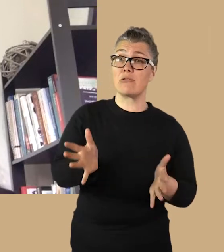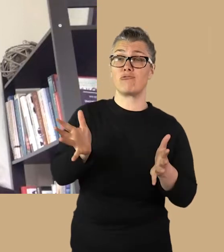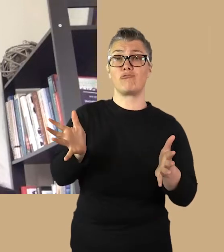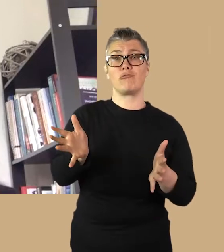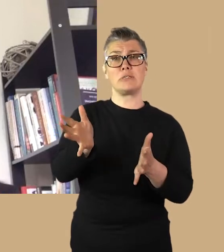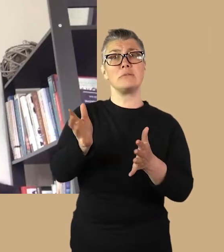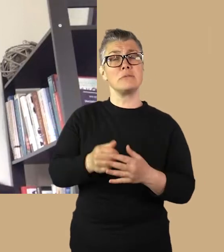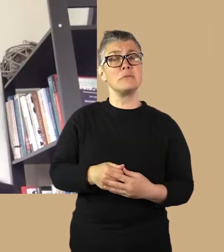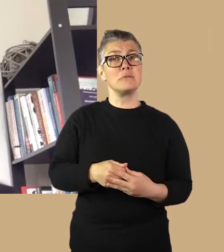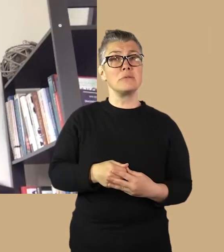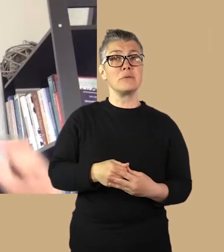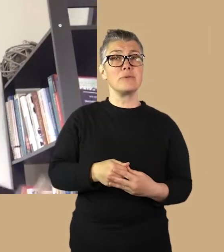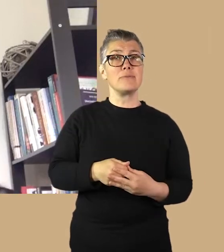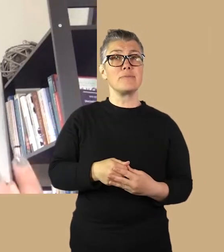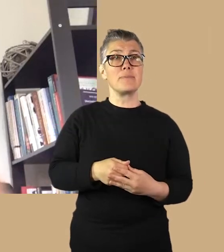encouraged,